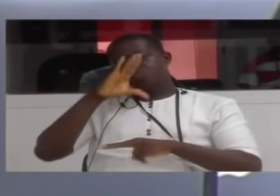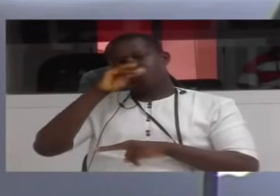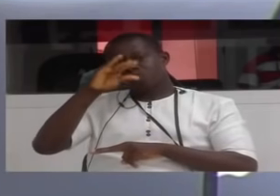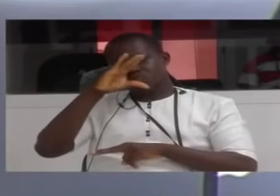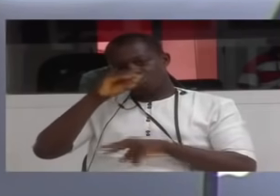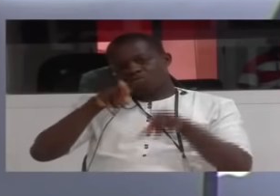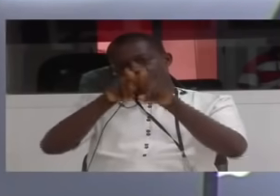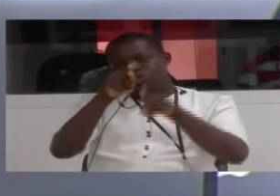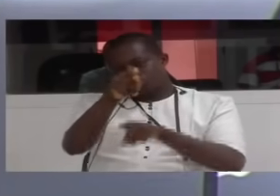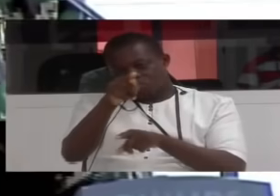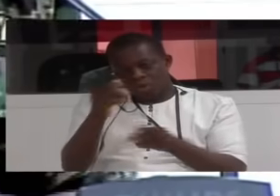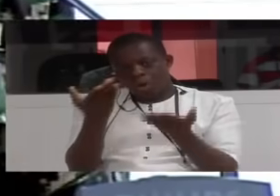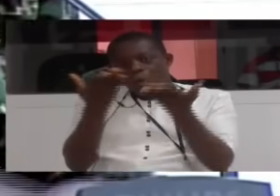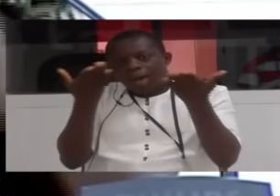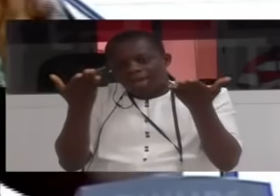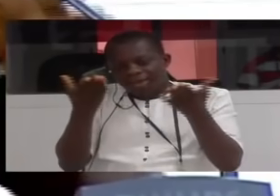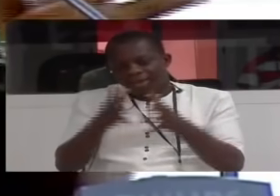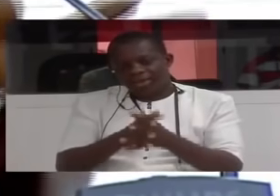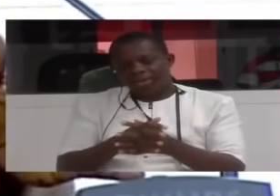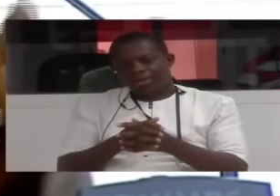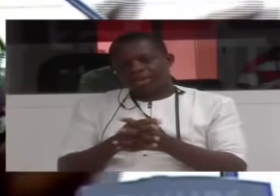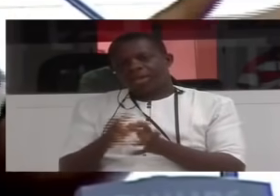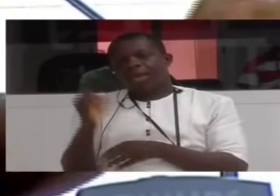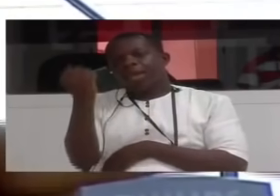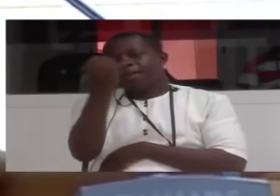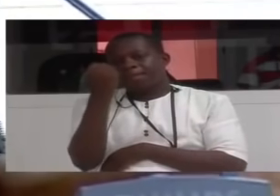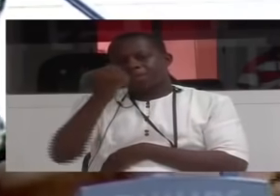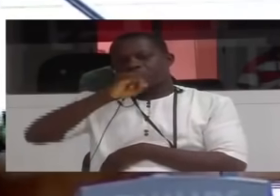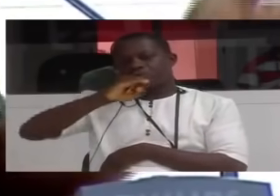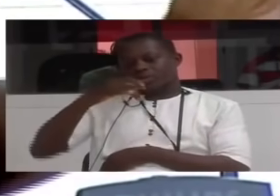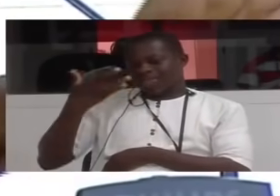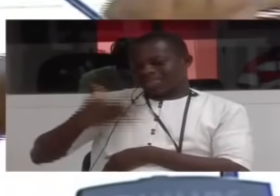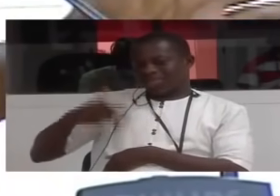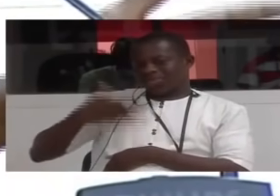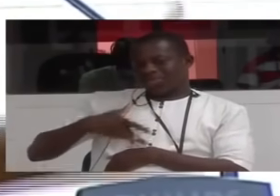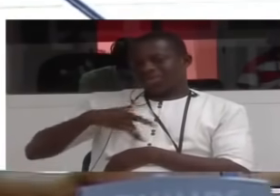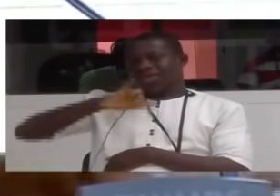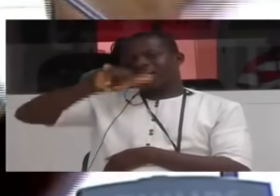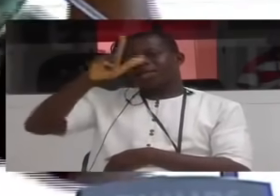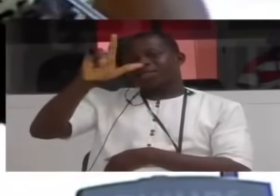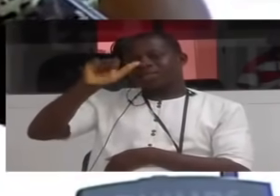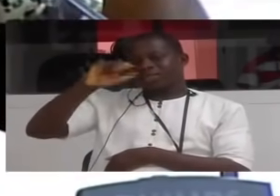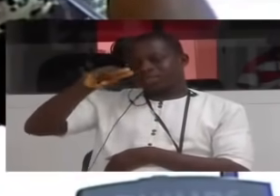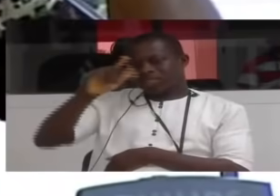Why? Lutax. Because mu ngi dekkon ci kéri Jalamang. Jalamang fum deke